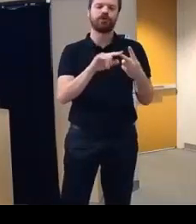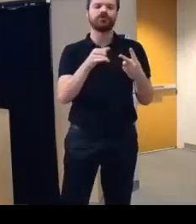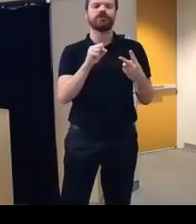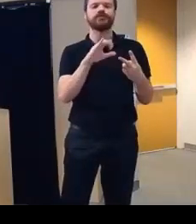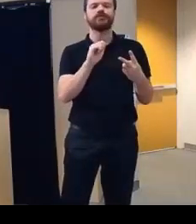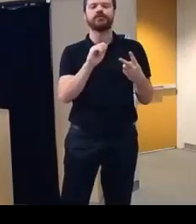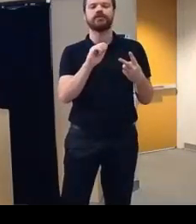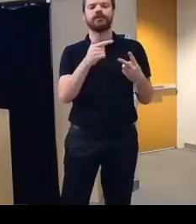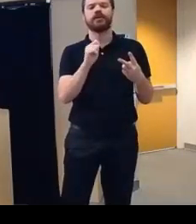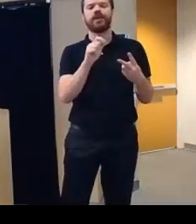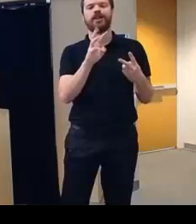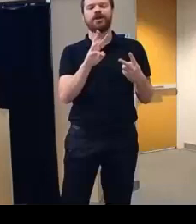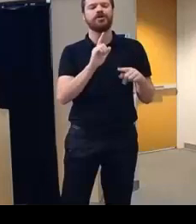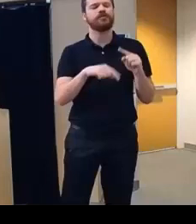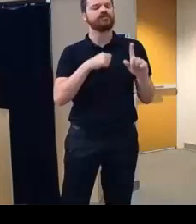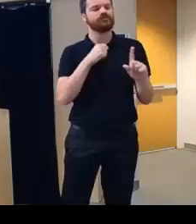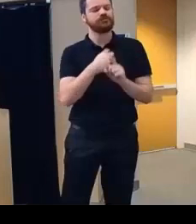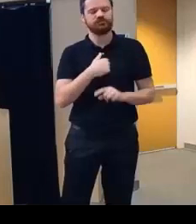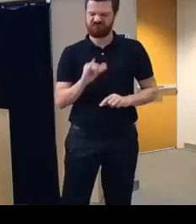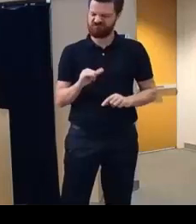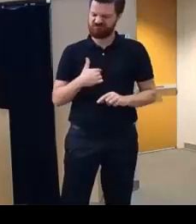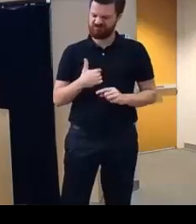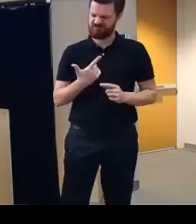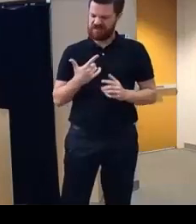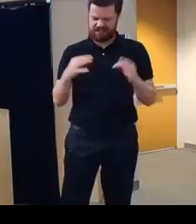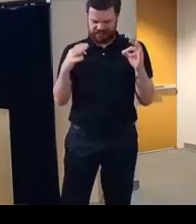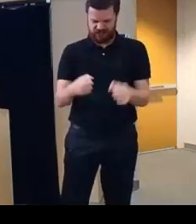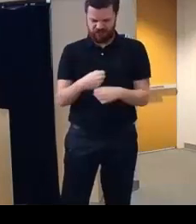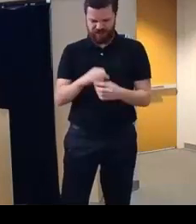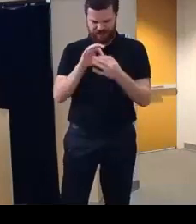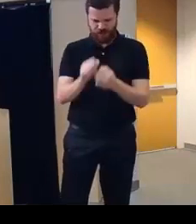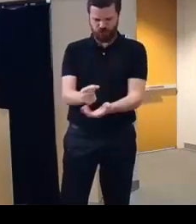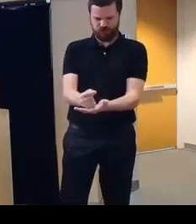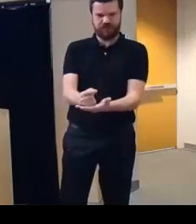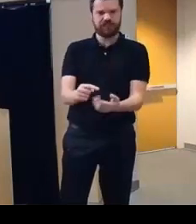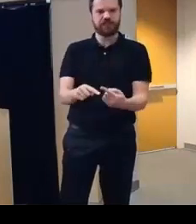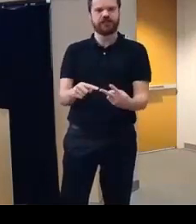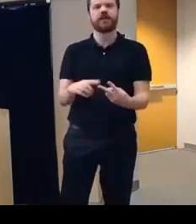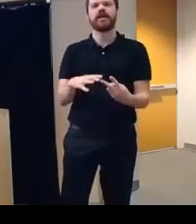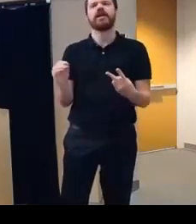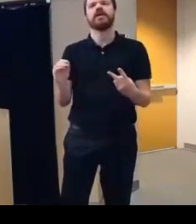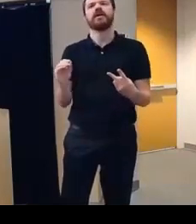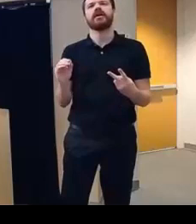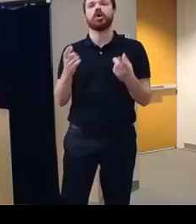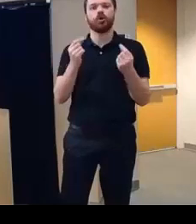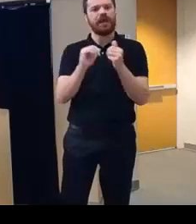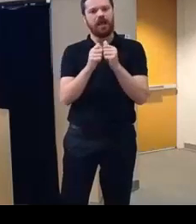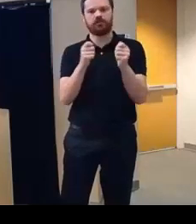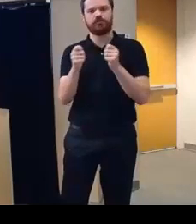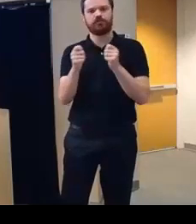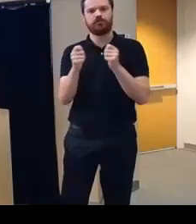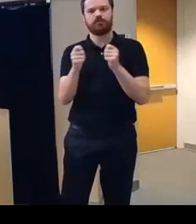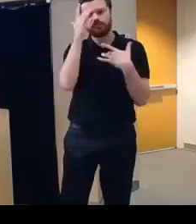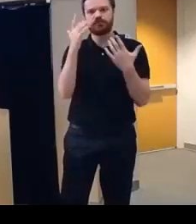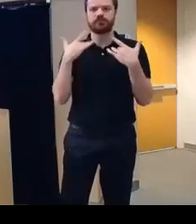And it really occurred to me that what I was interested in was the decision-making around treatment and you know, what you're gonna do to manage illness